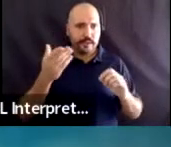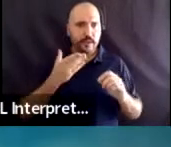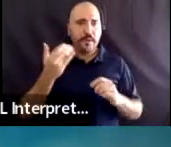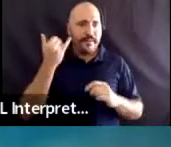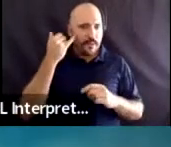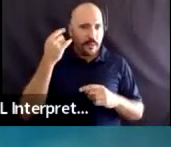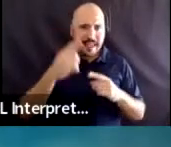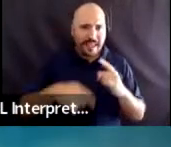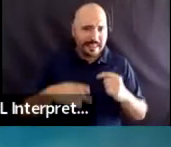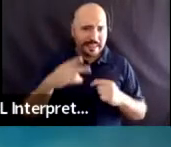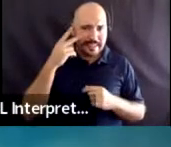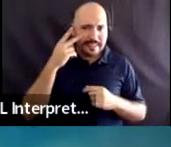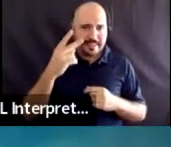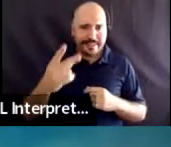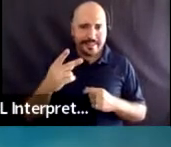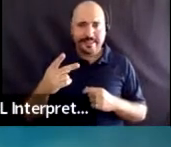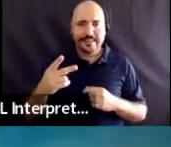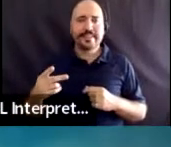see them.